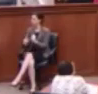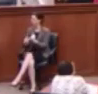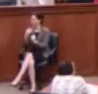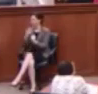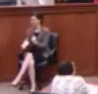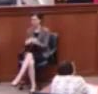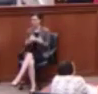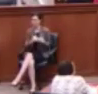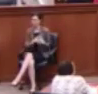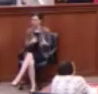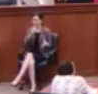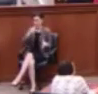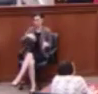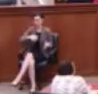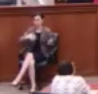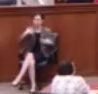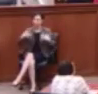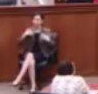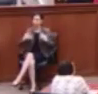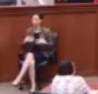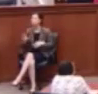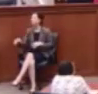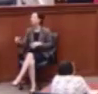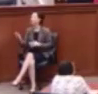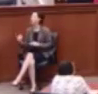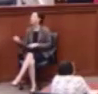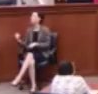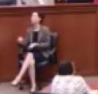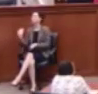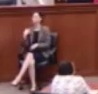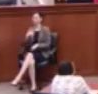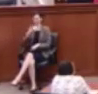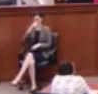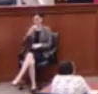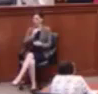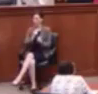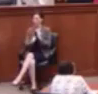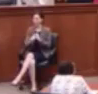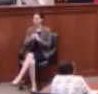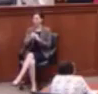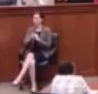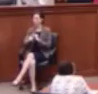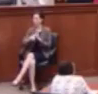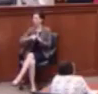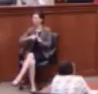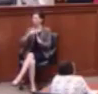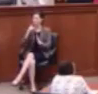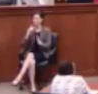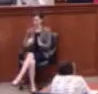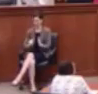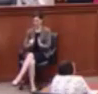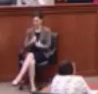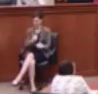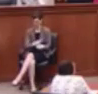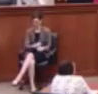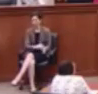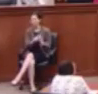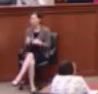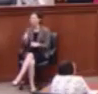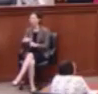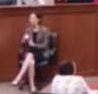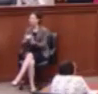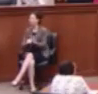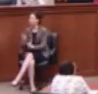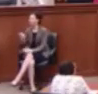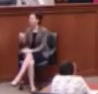kids get so excited. One day I had a student that passed the work key silver one day, and the next day I helped him fill out the FAFSA,